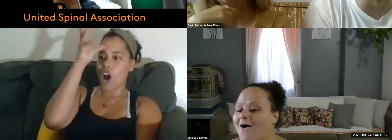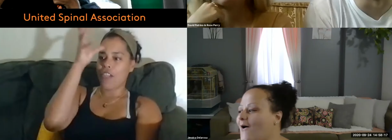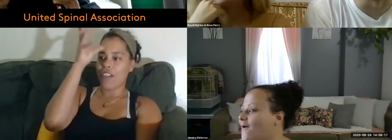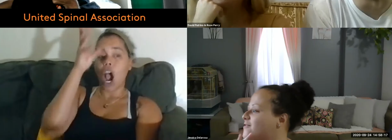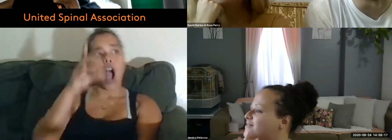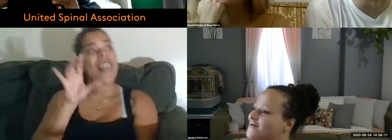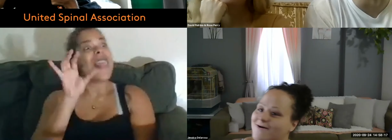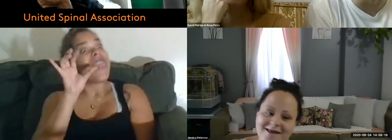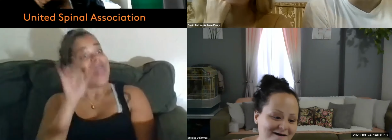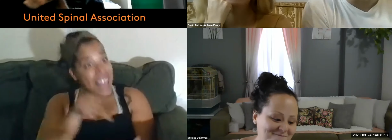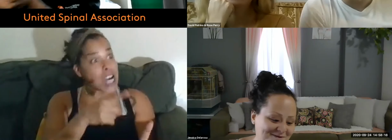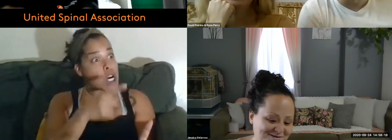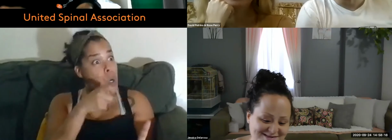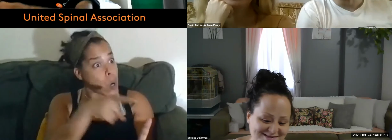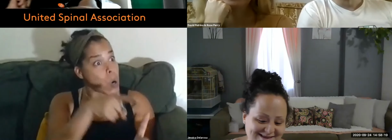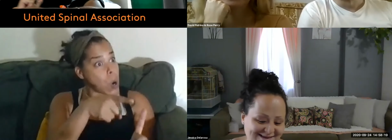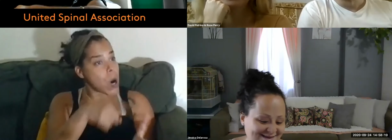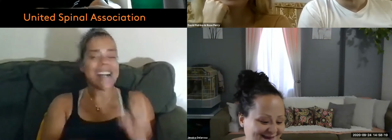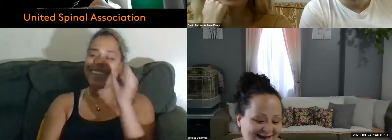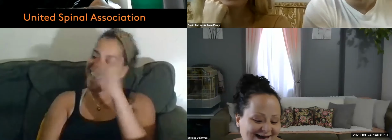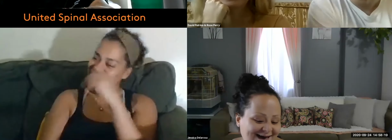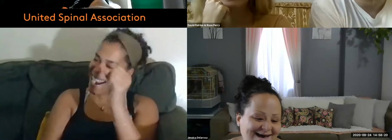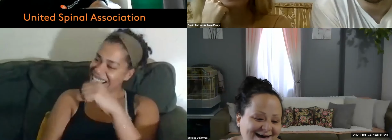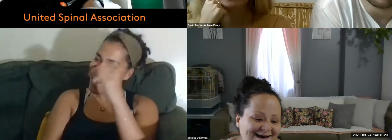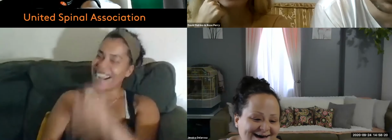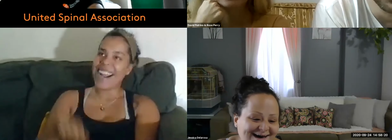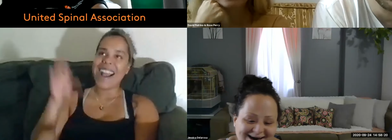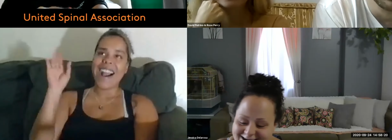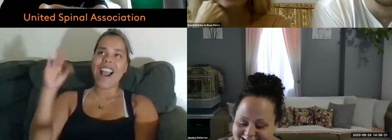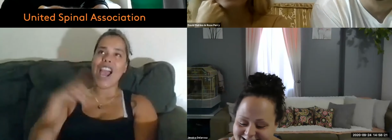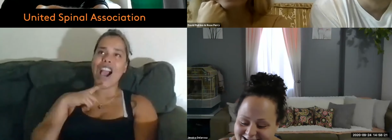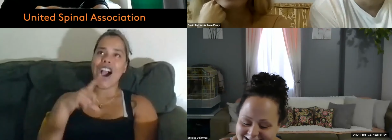right. father. Oh, Lord have mercy.